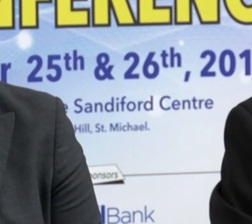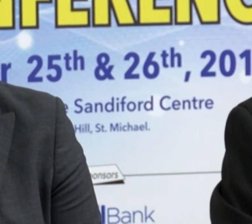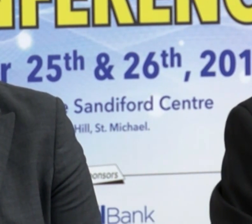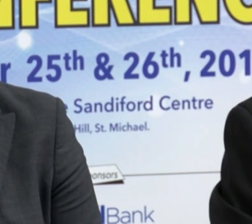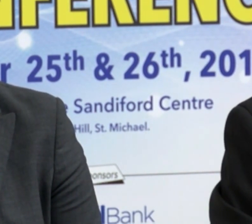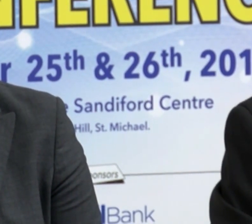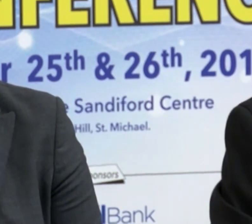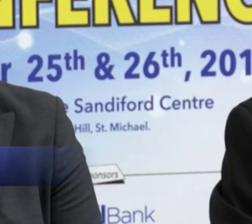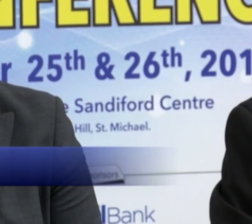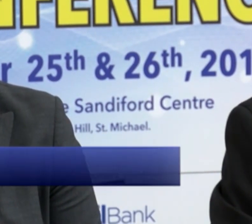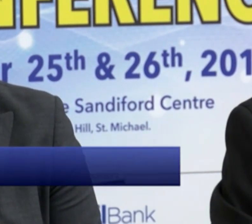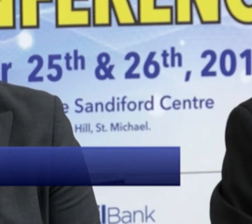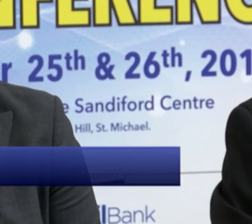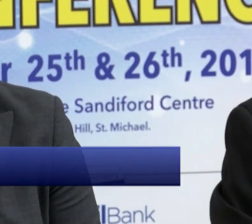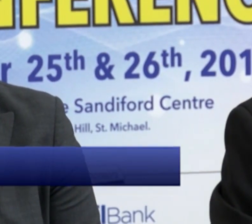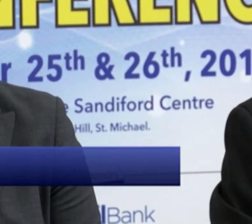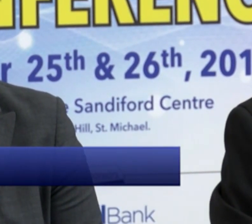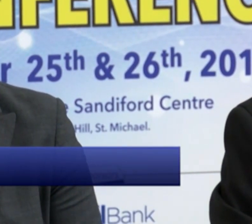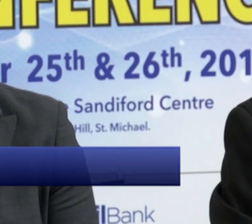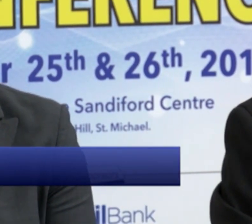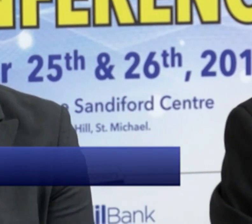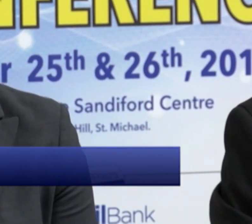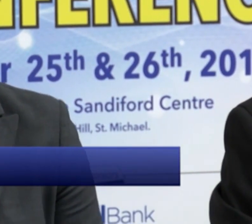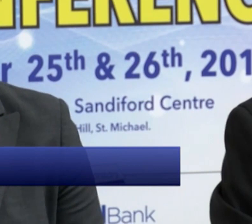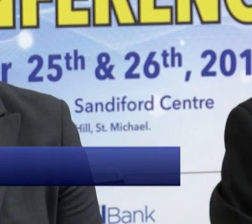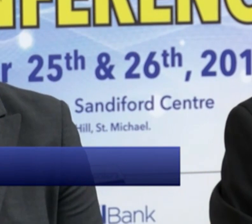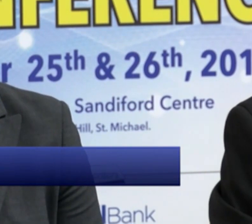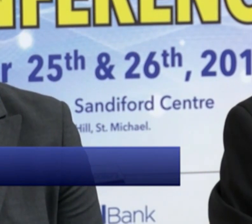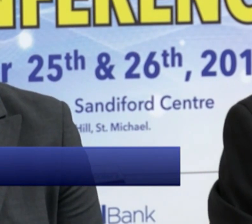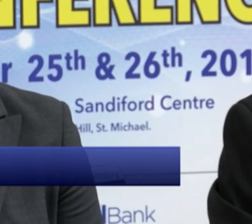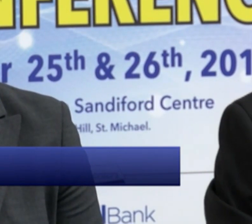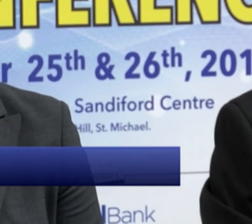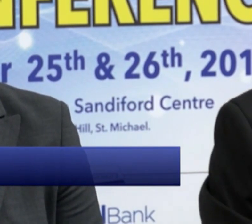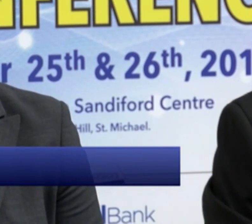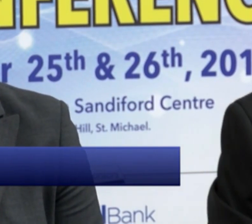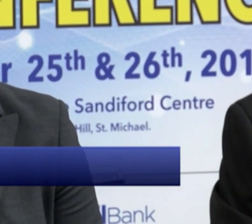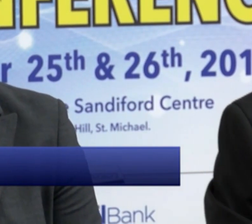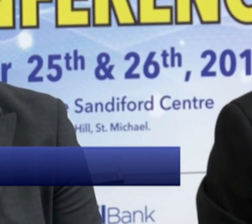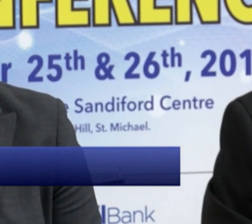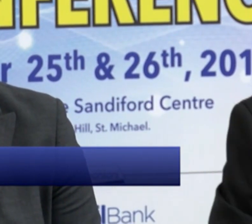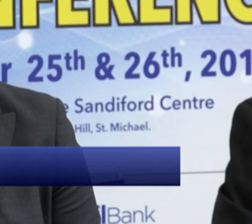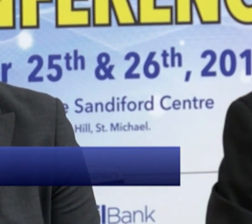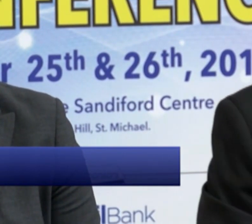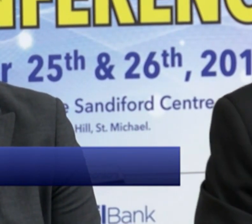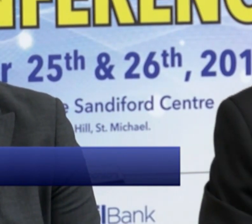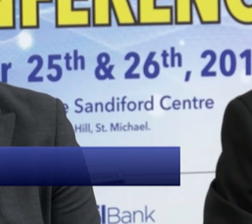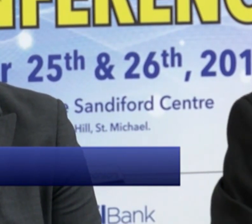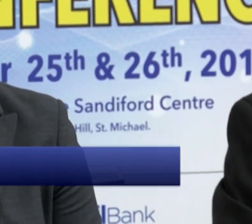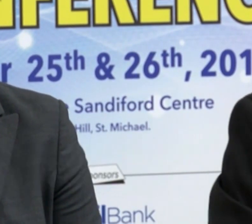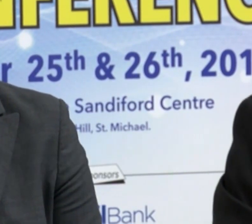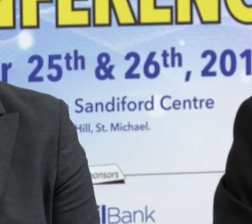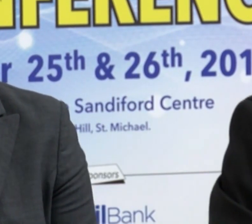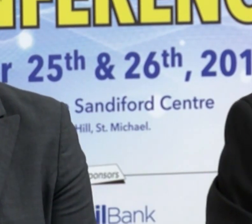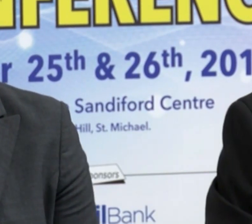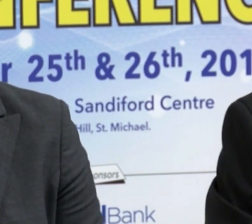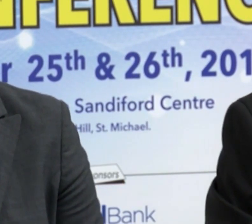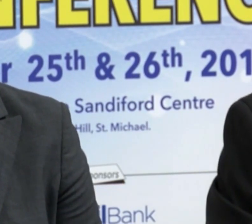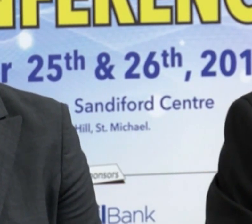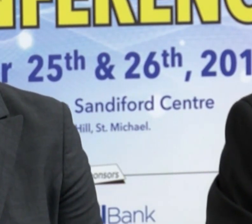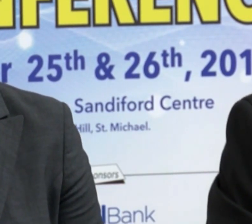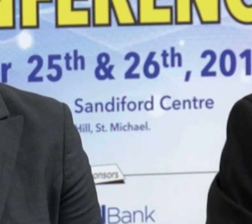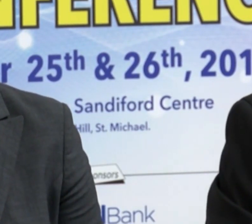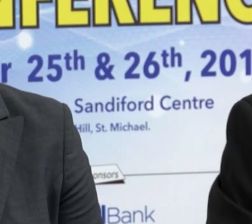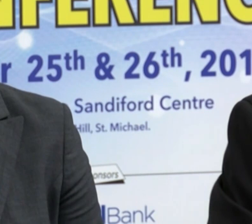and we're able to look at new methods and really take this opportunity, take the challenge as an opportunity